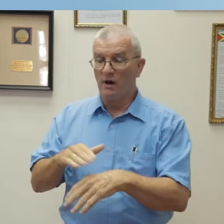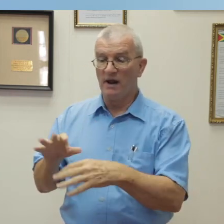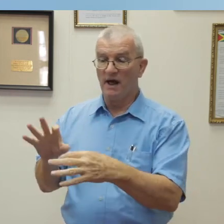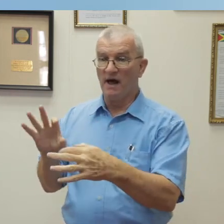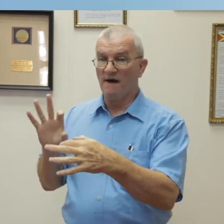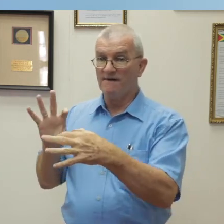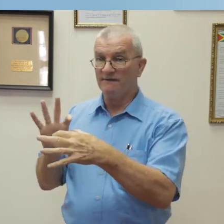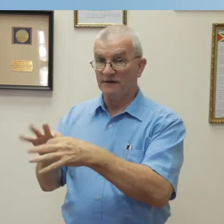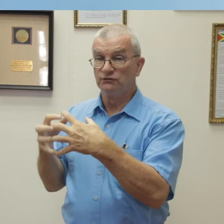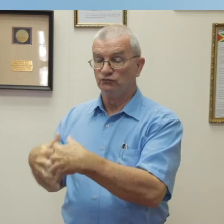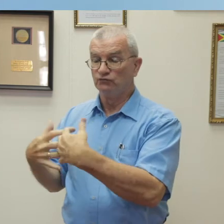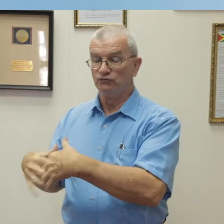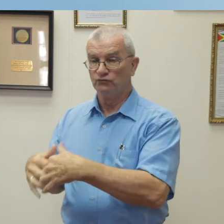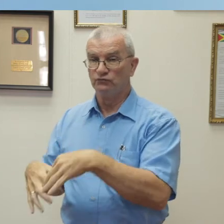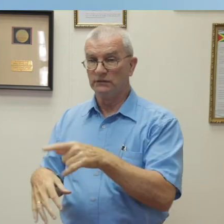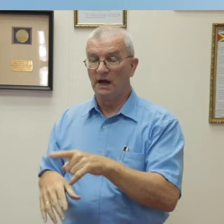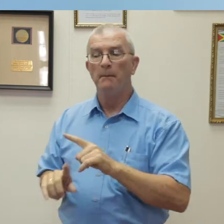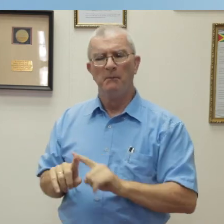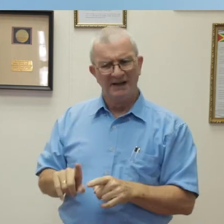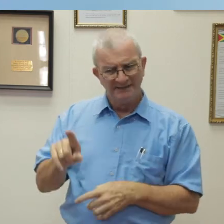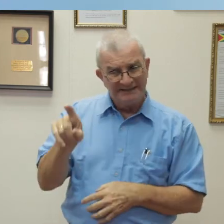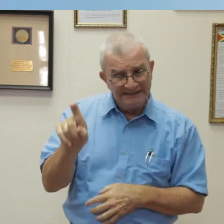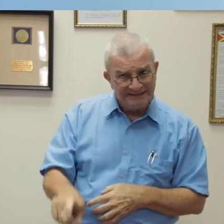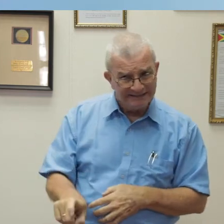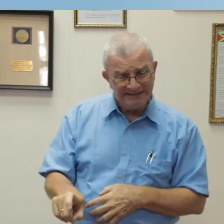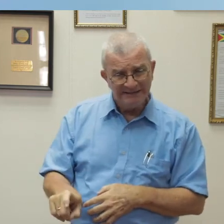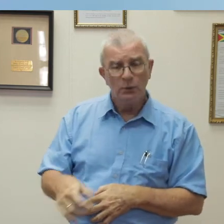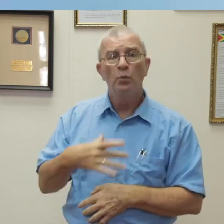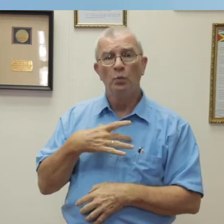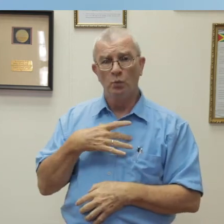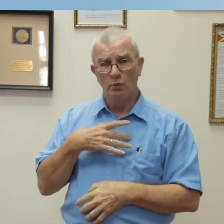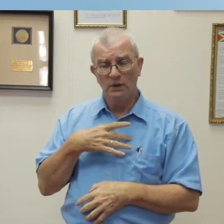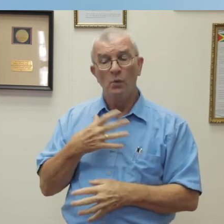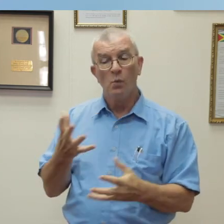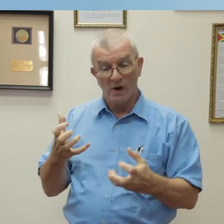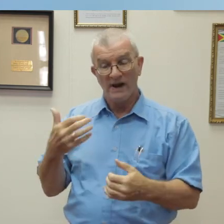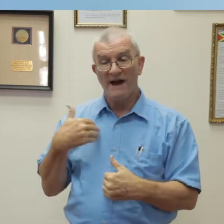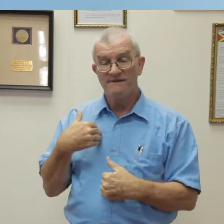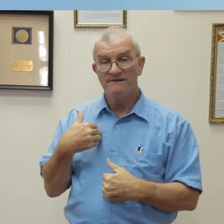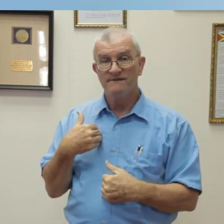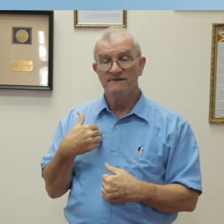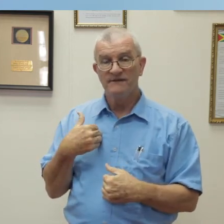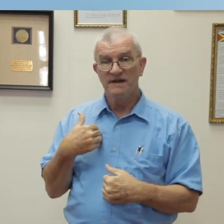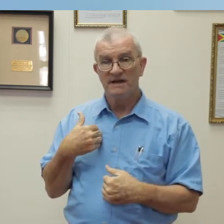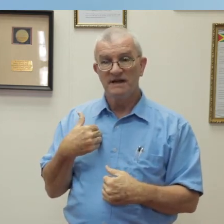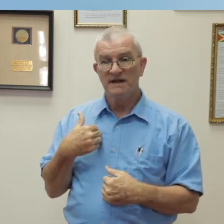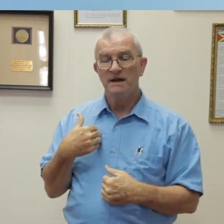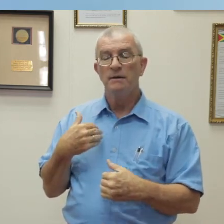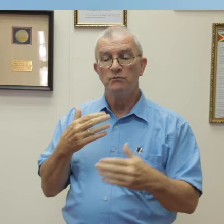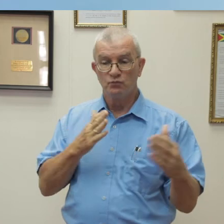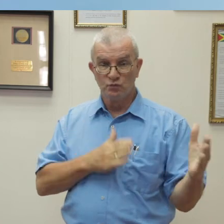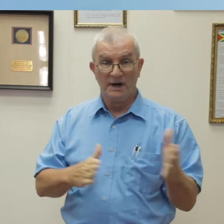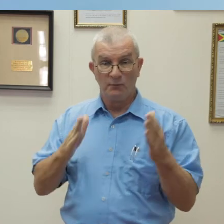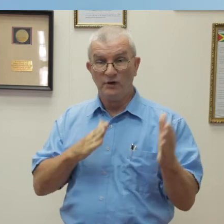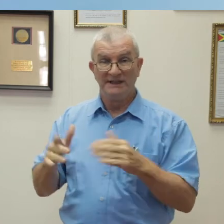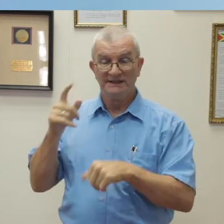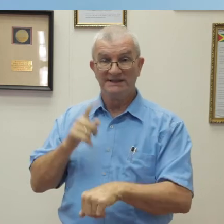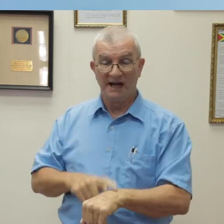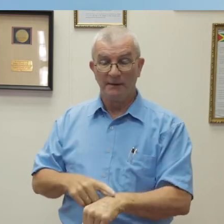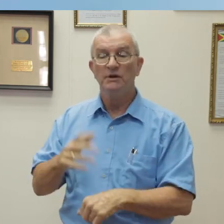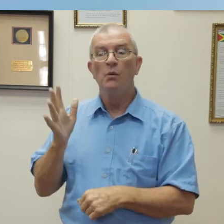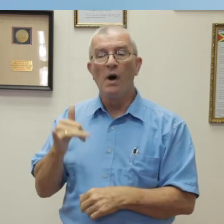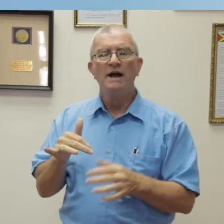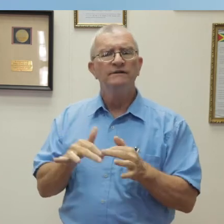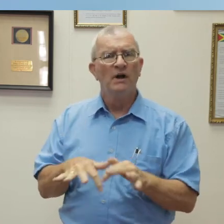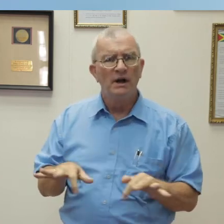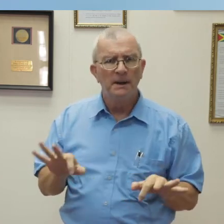if the time does come, we like to have adequate preparation time, which is why it is very